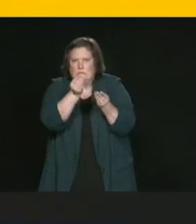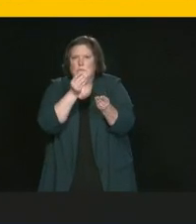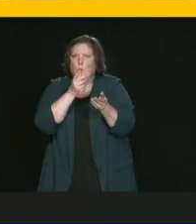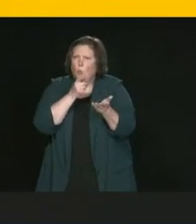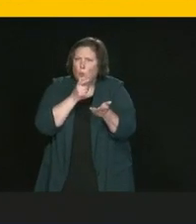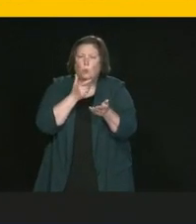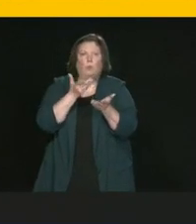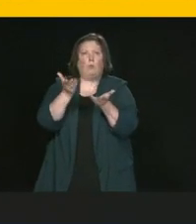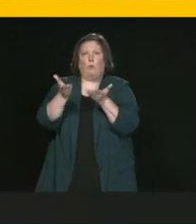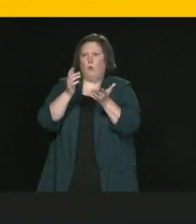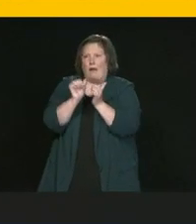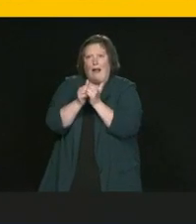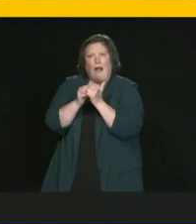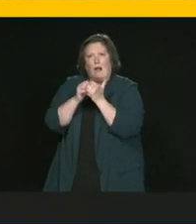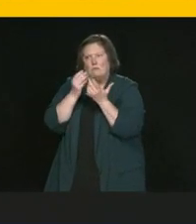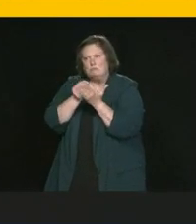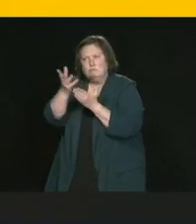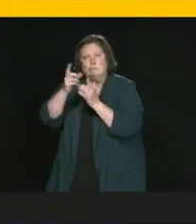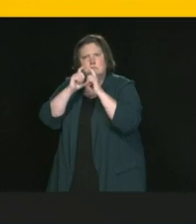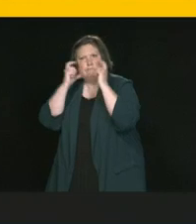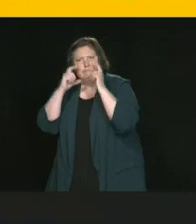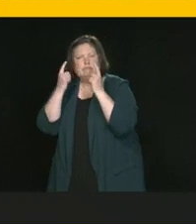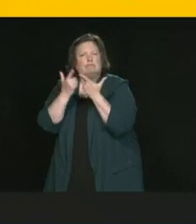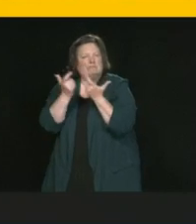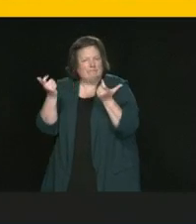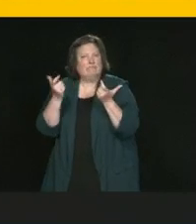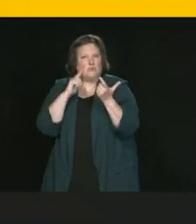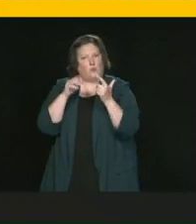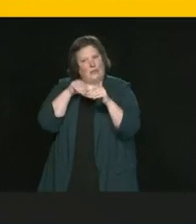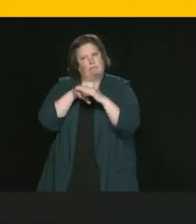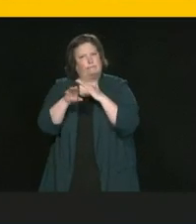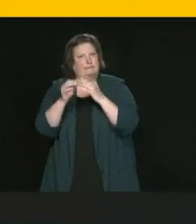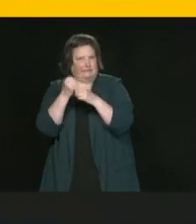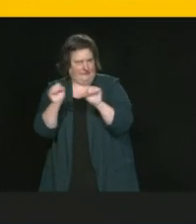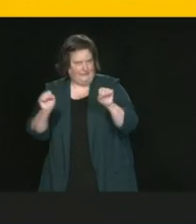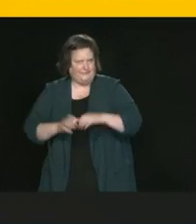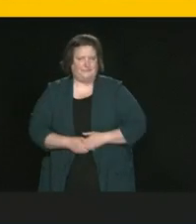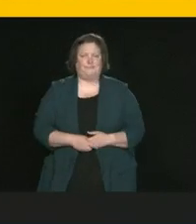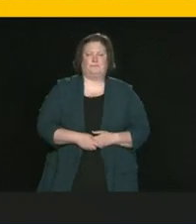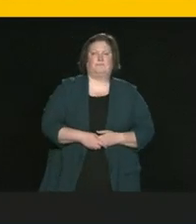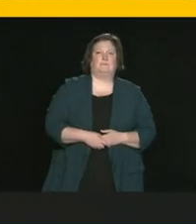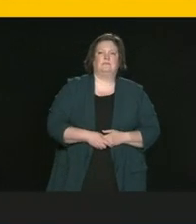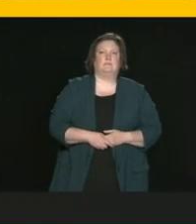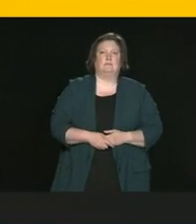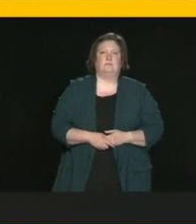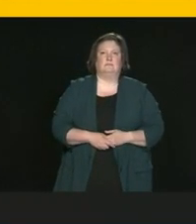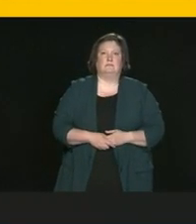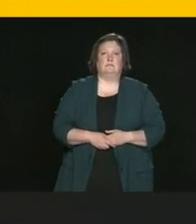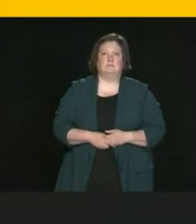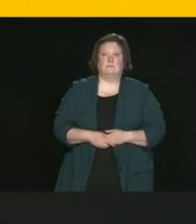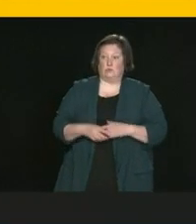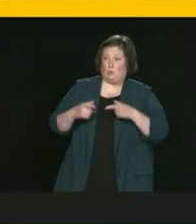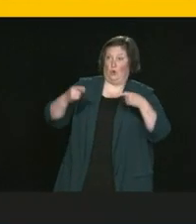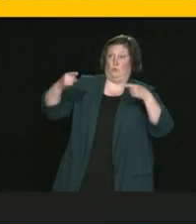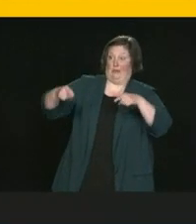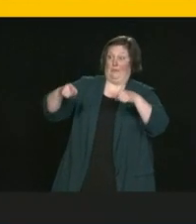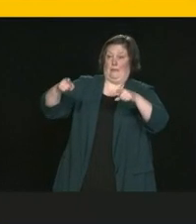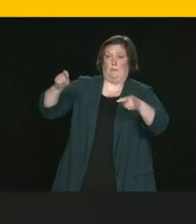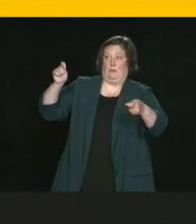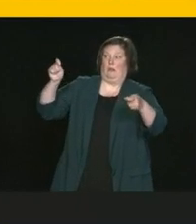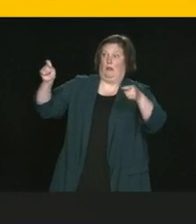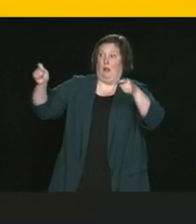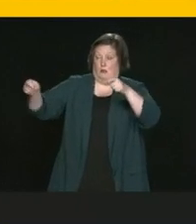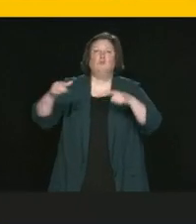The situation continues to evolve, and our response must also evolve. And that's what our government